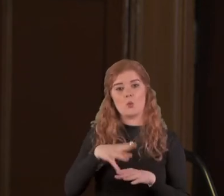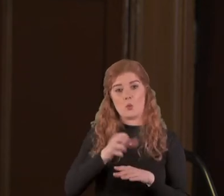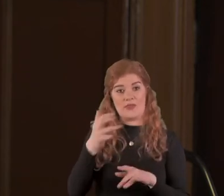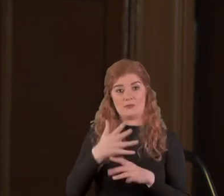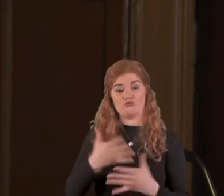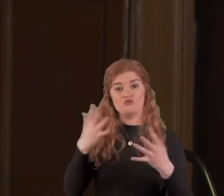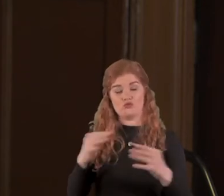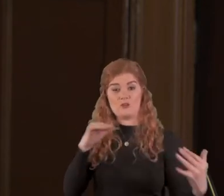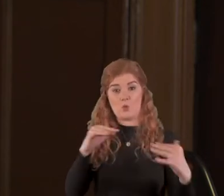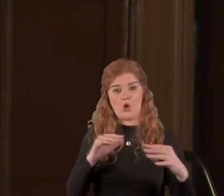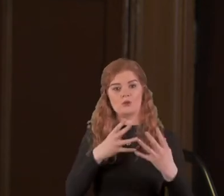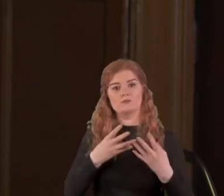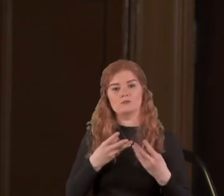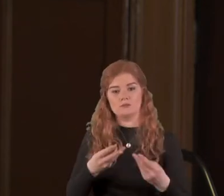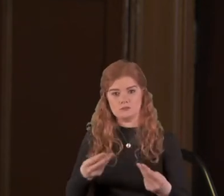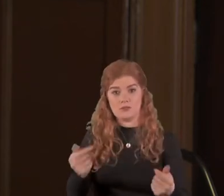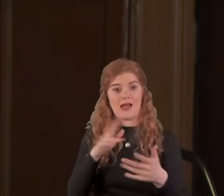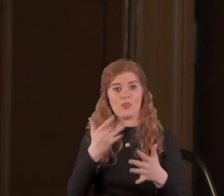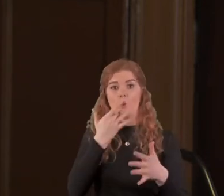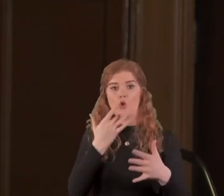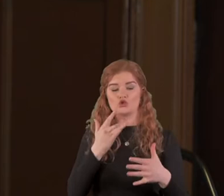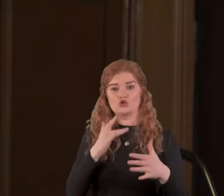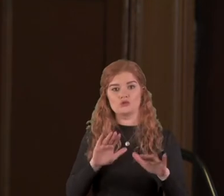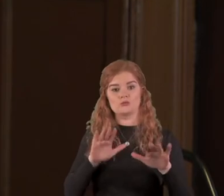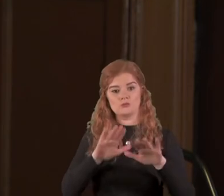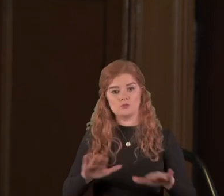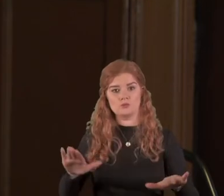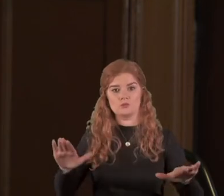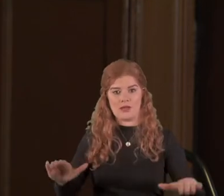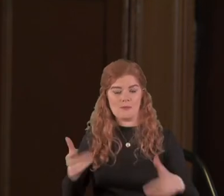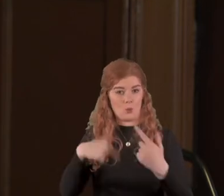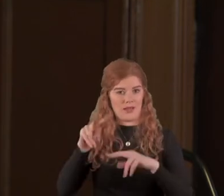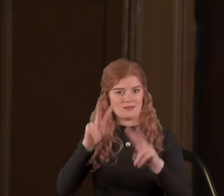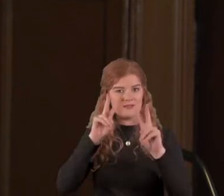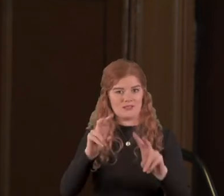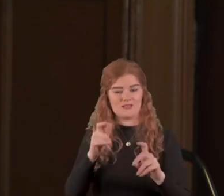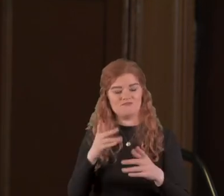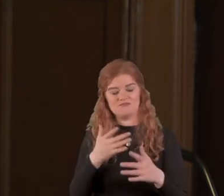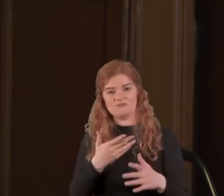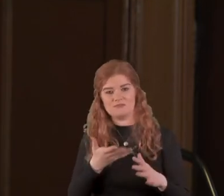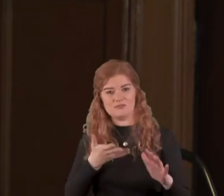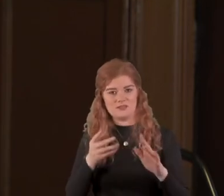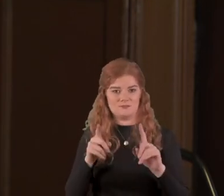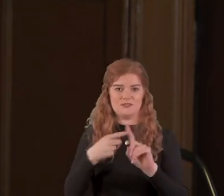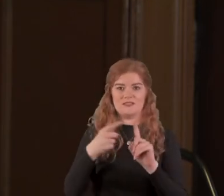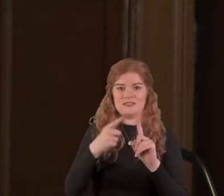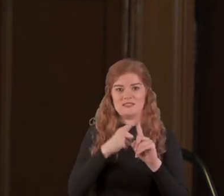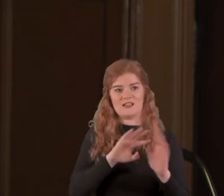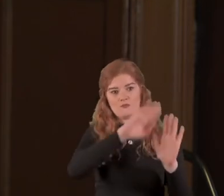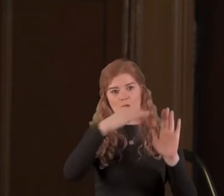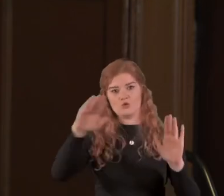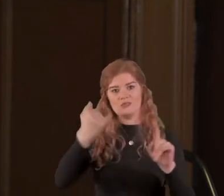War subsides and the waters fall short, we see the dreary steeples of Fermanagh and